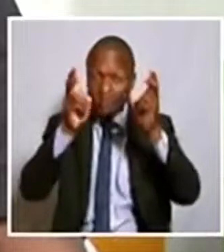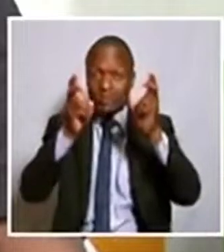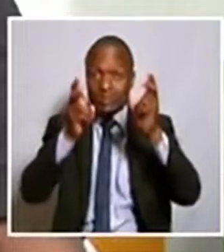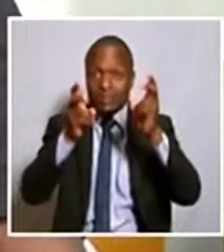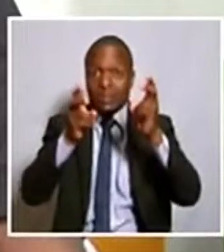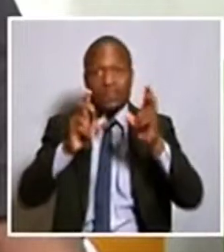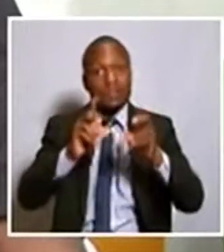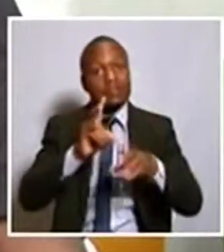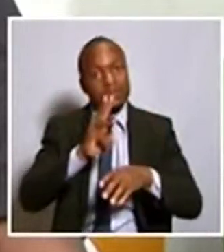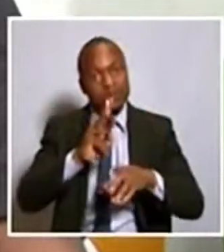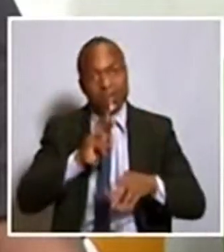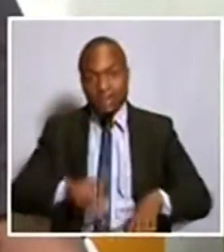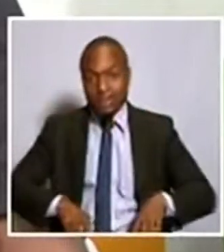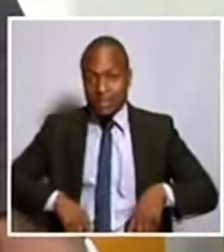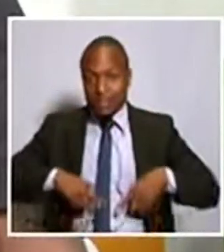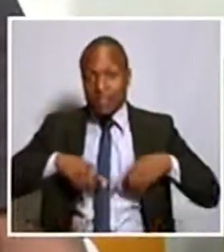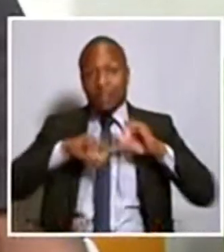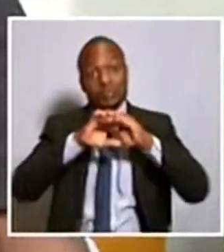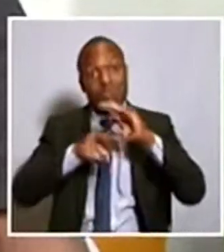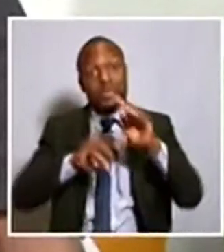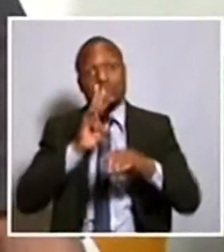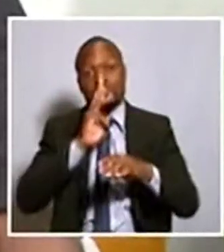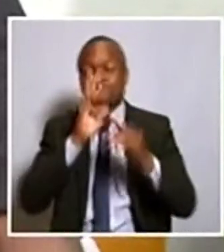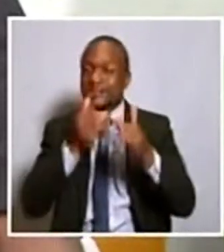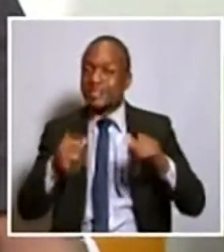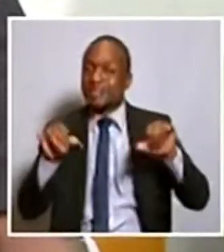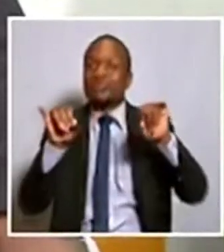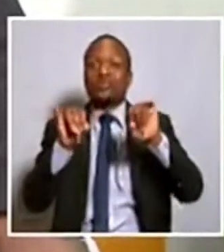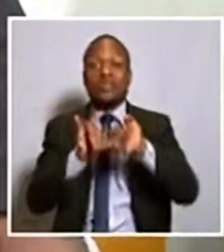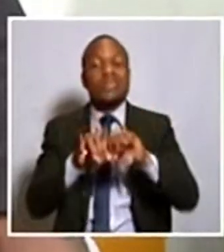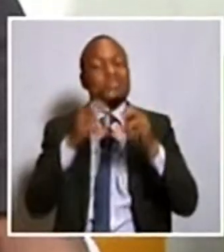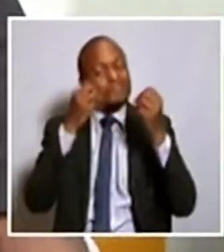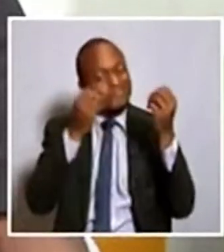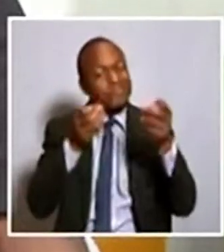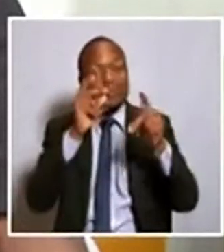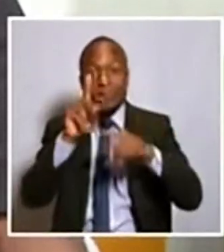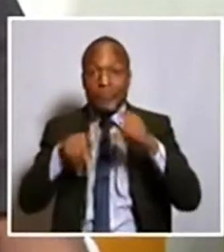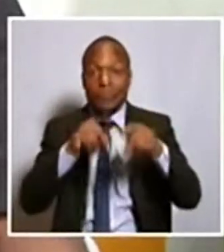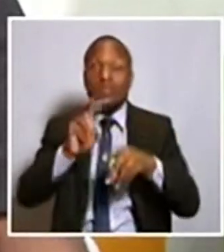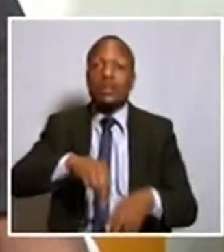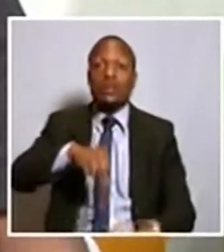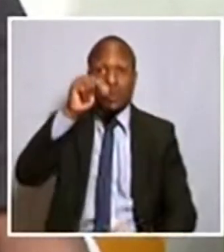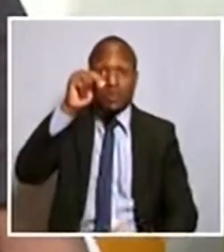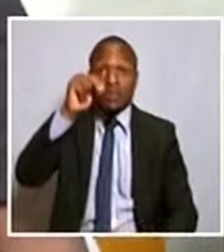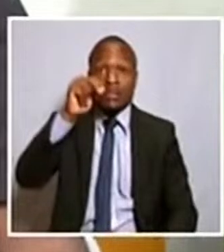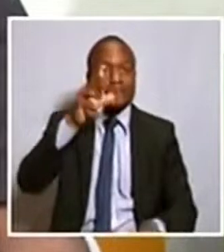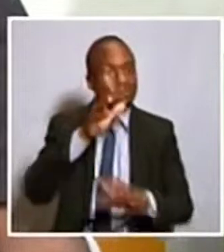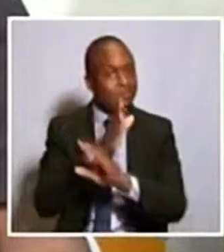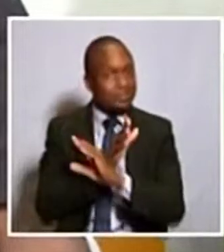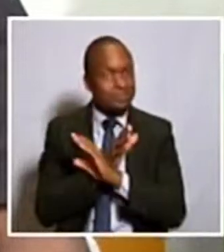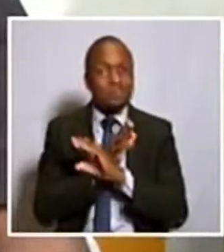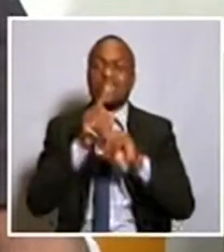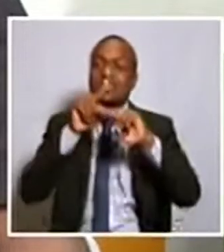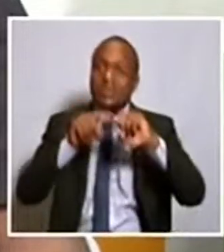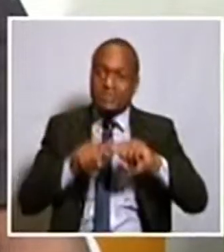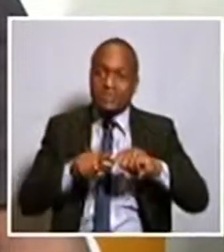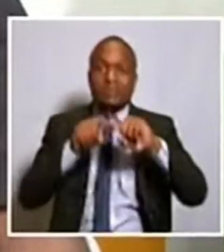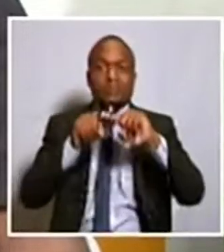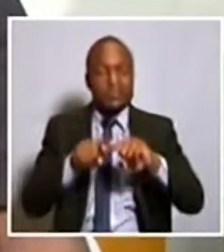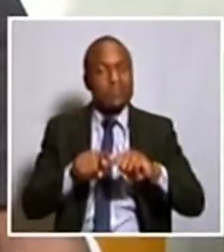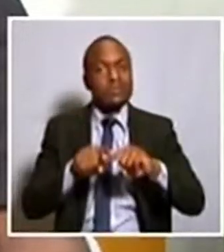it is very, very important because, you know, most of the people, especially from the northern Zambia, they depend